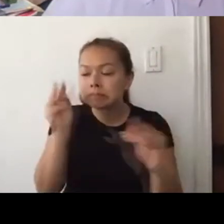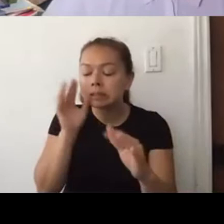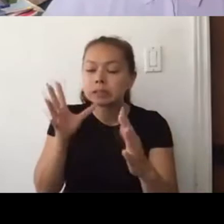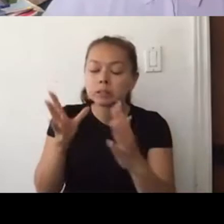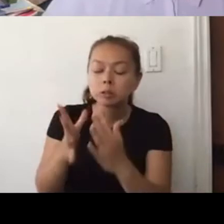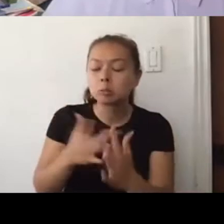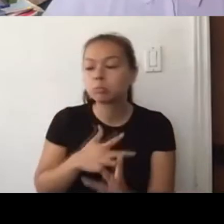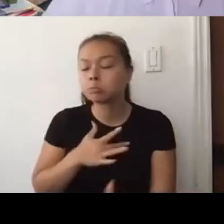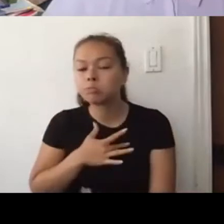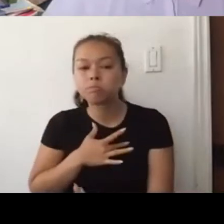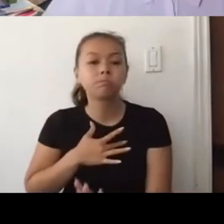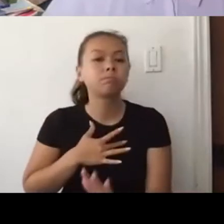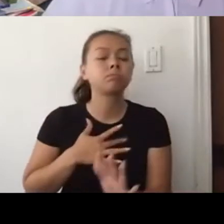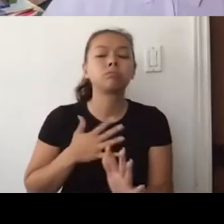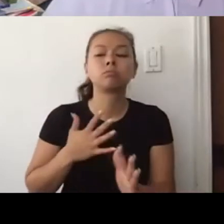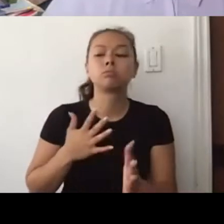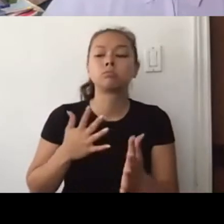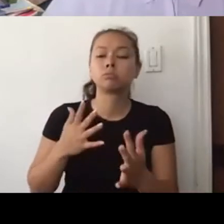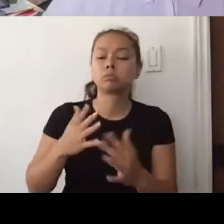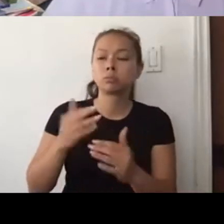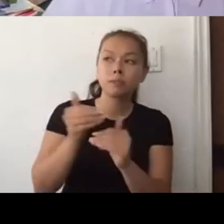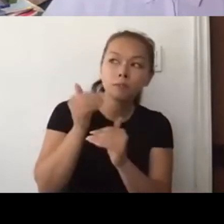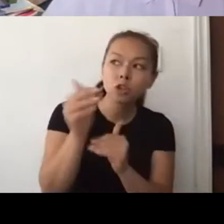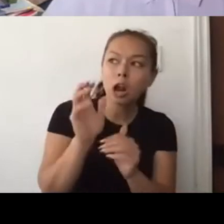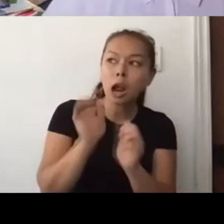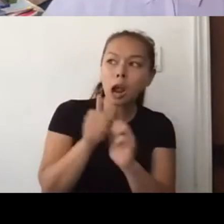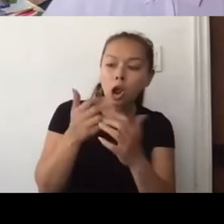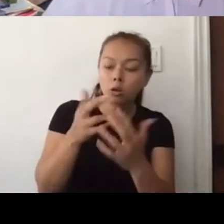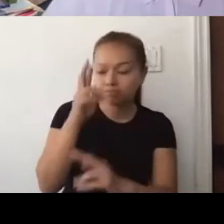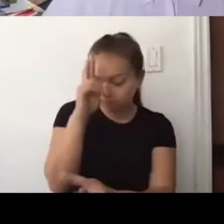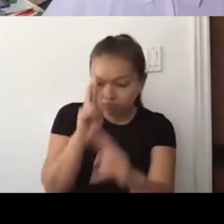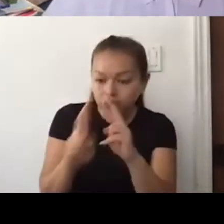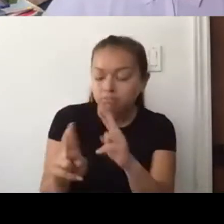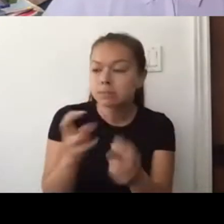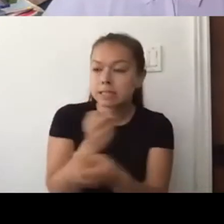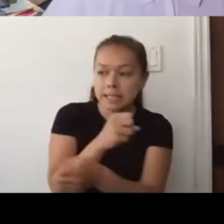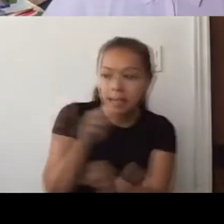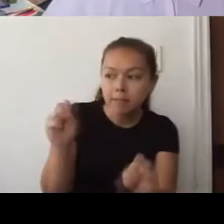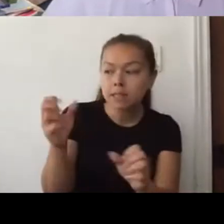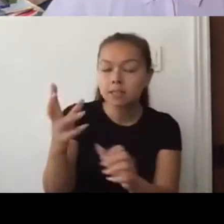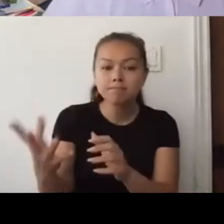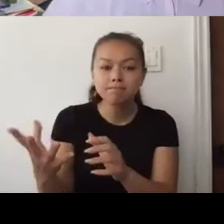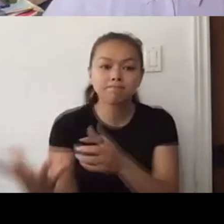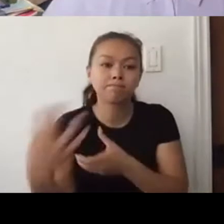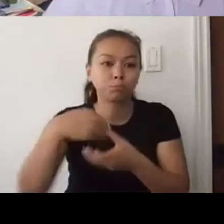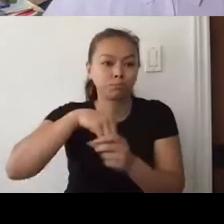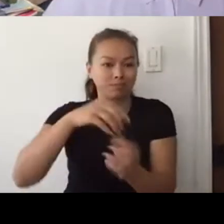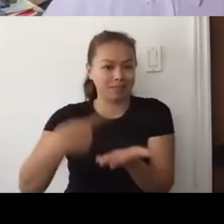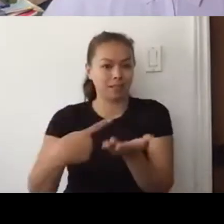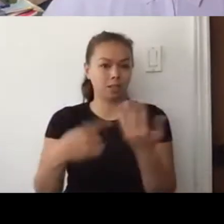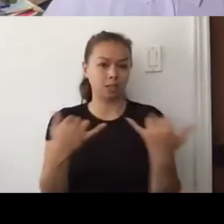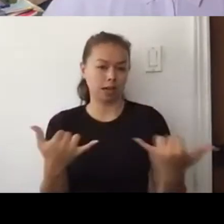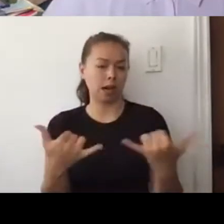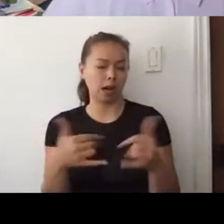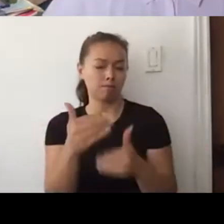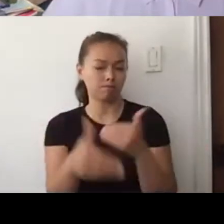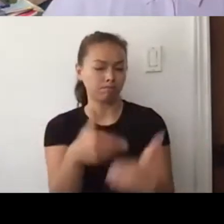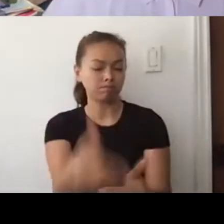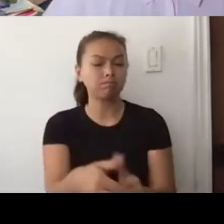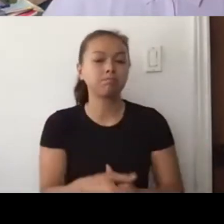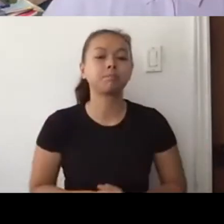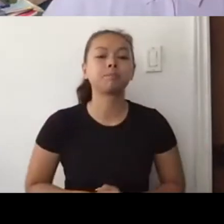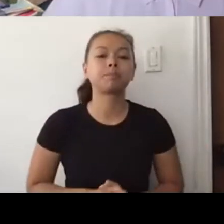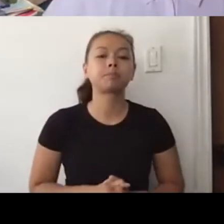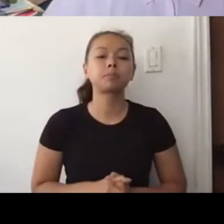the respect and safety they deserve. And I'm sure that's going to be part of the wonderful conversation that we have today. Last but definitely